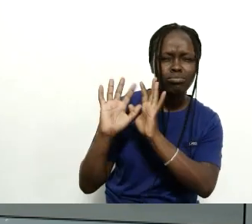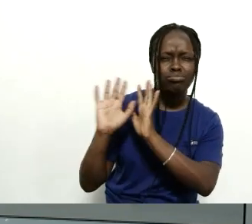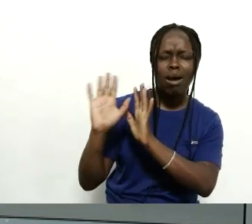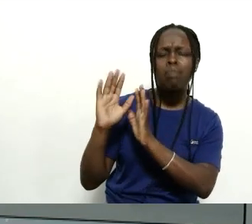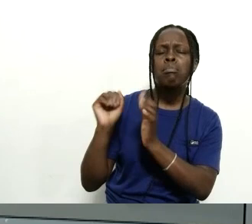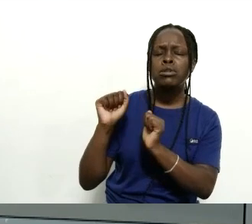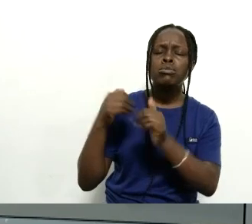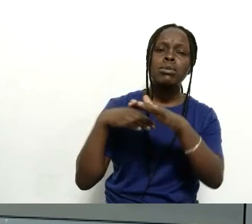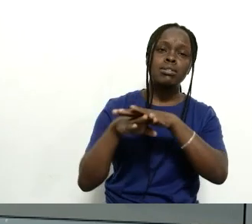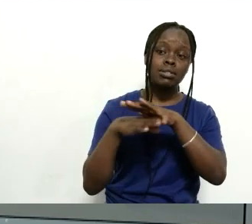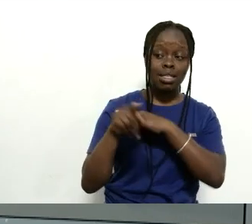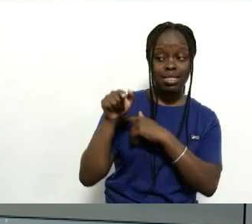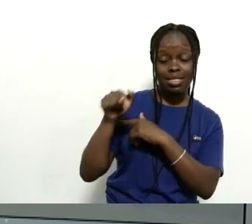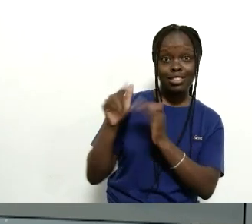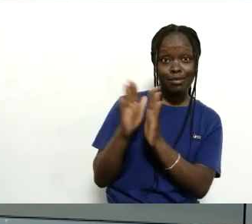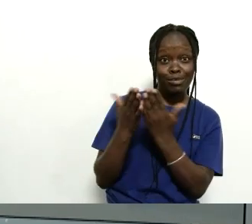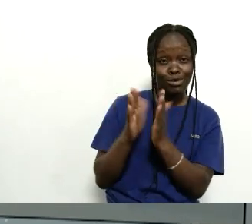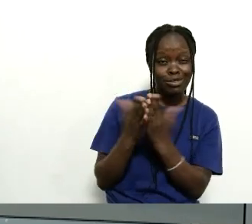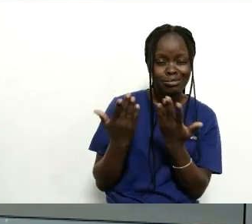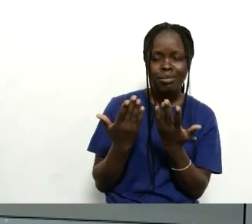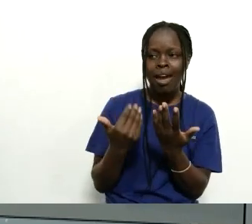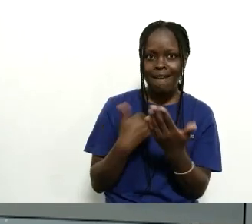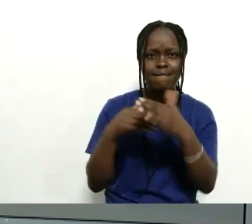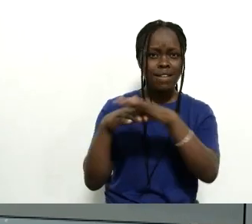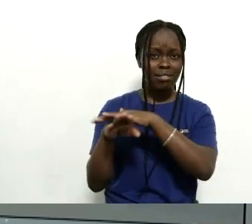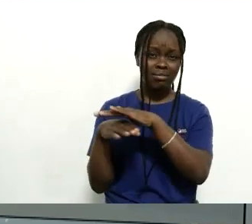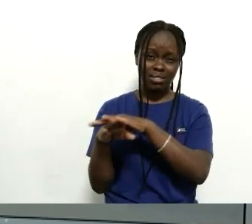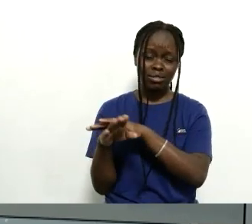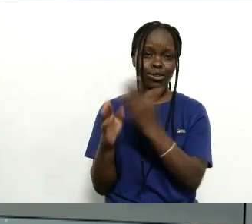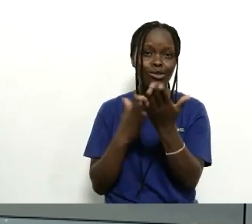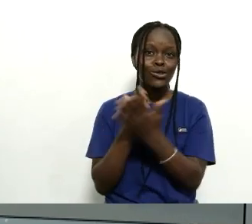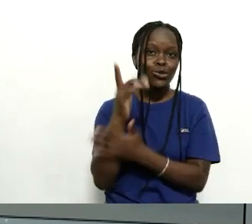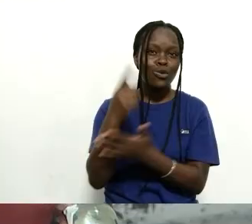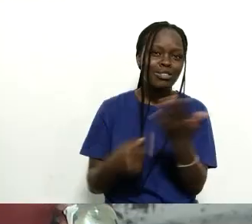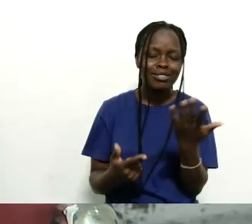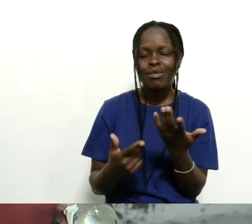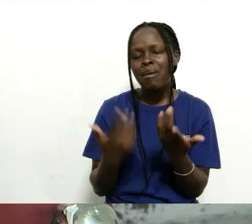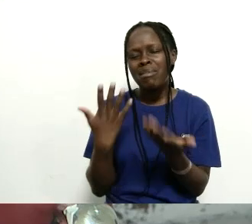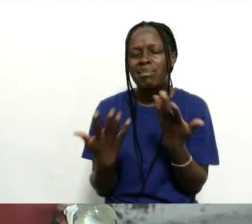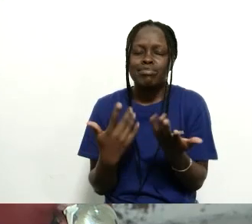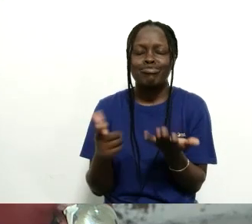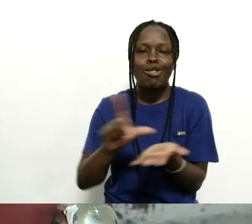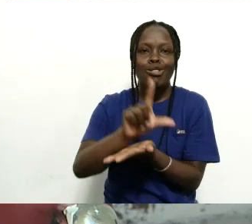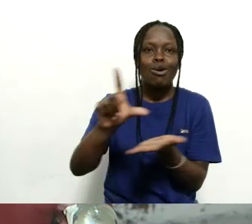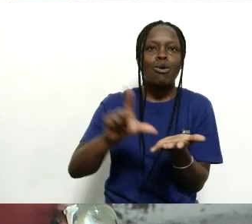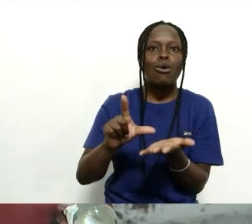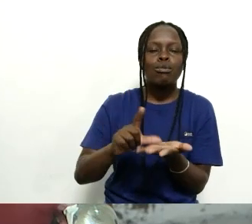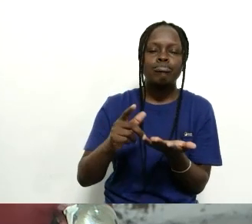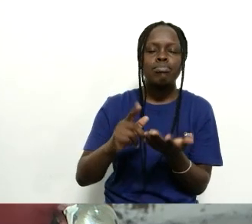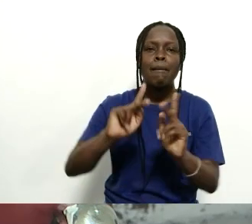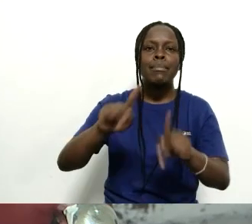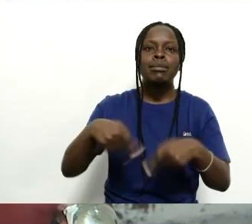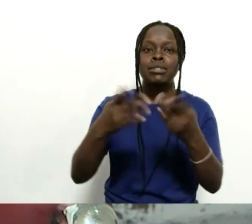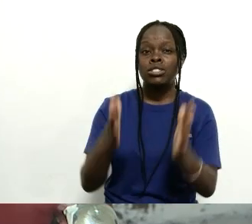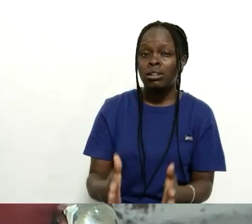in rural areas, who might not also have access to some of the devices and tools that allow them to then experience hybrid learning. Yeah, thanks